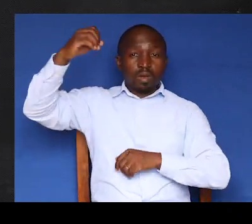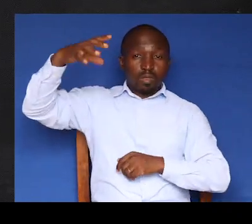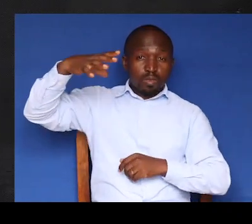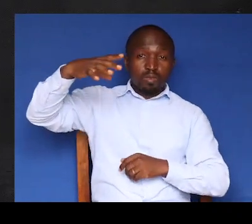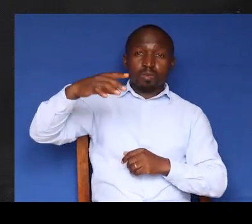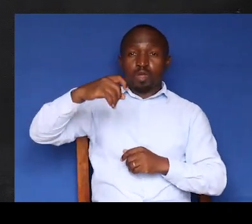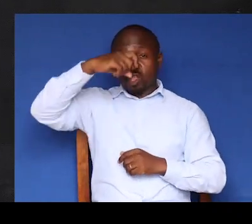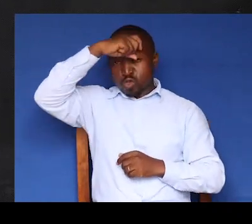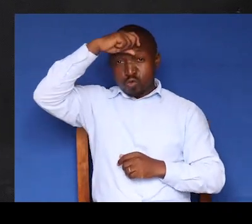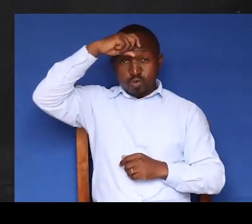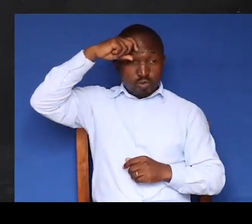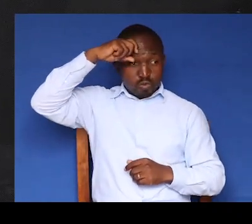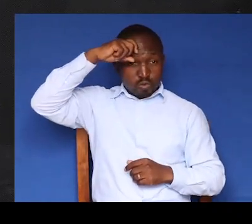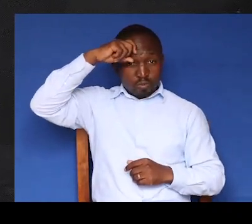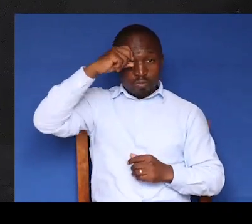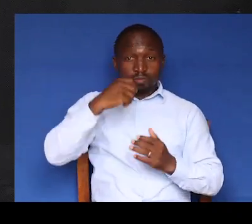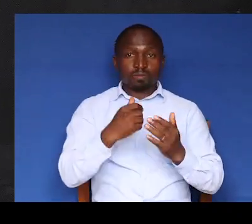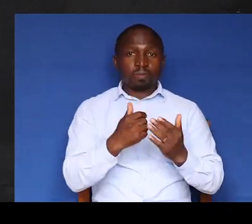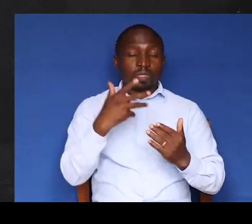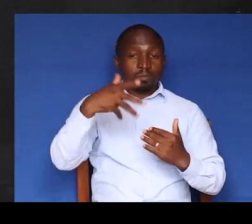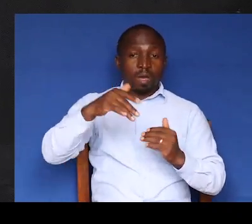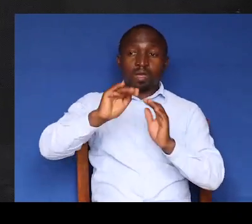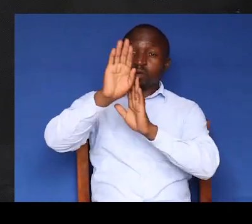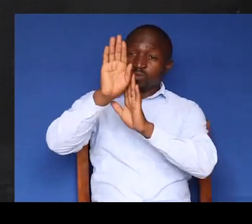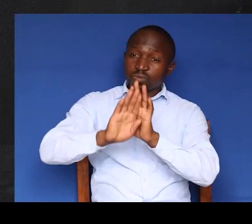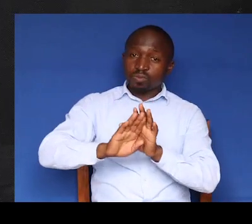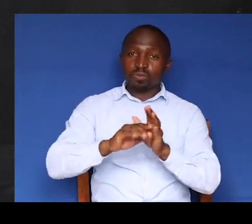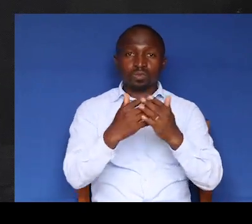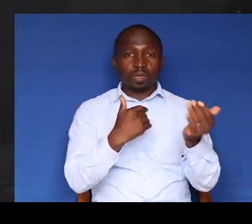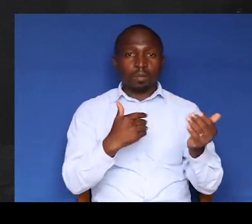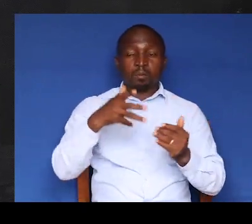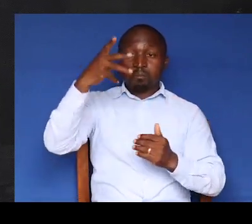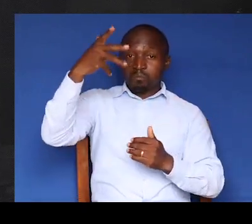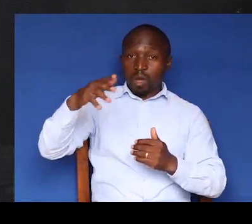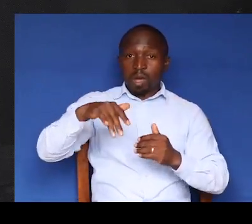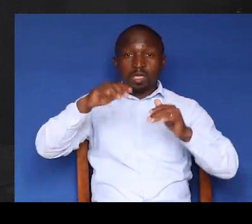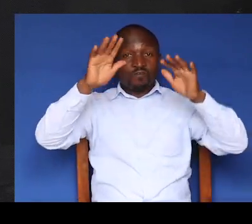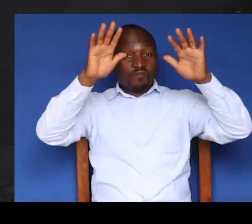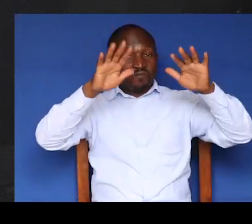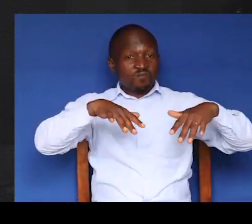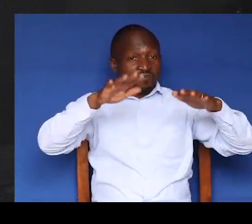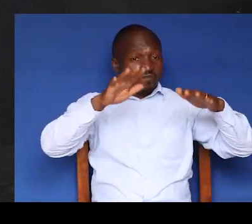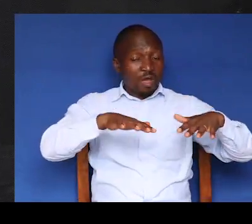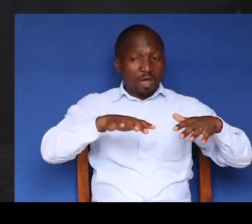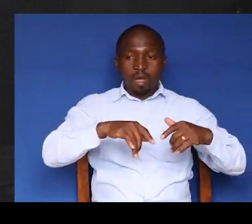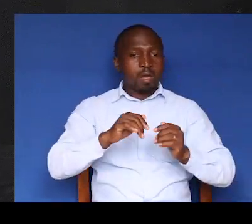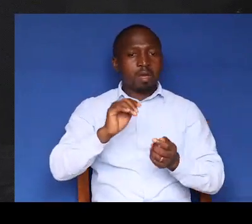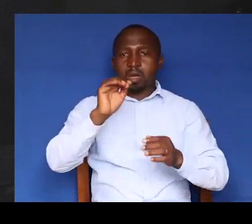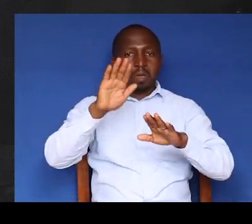summer season as water supplied by the occurrence of rains, not retained, by